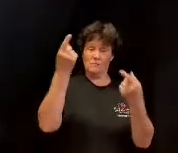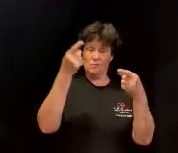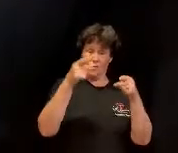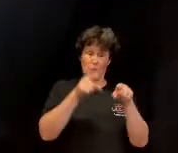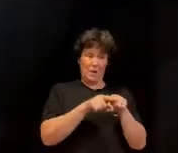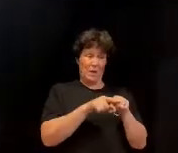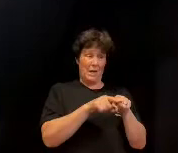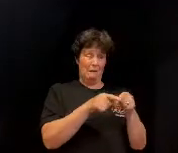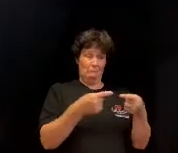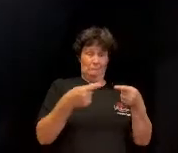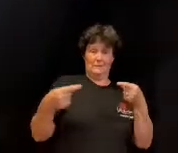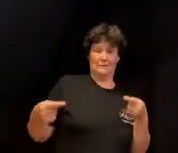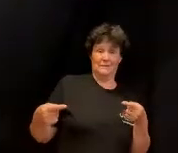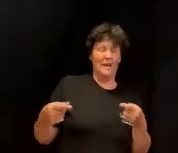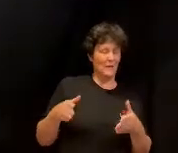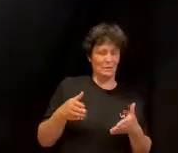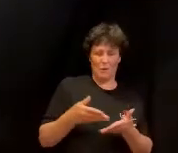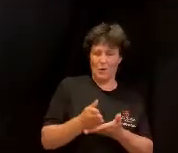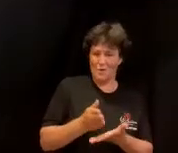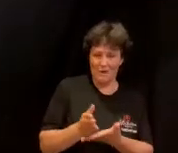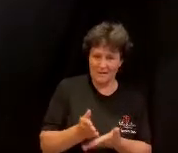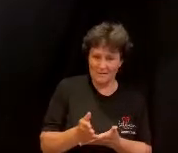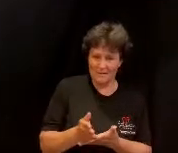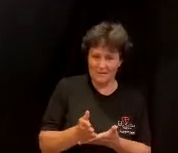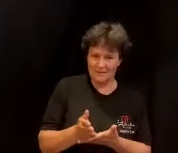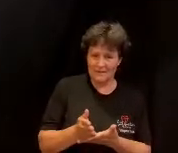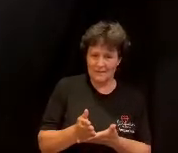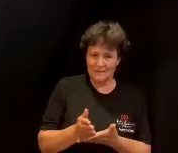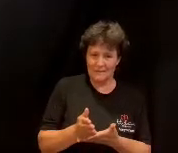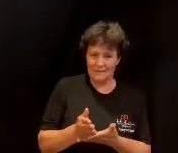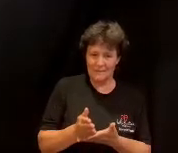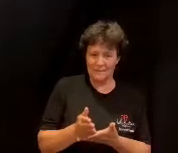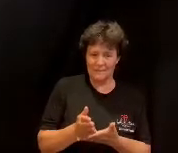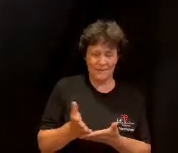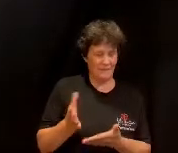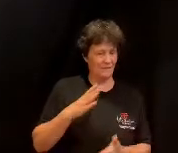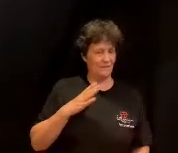listen, it's okay. It's just fine.